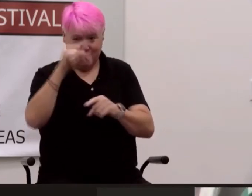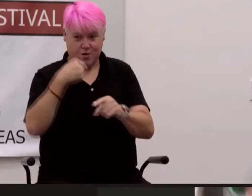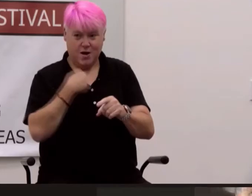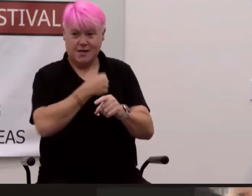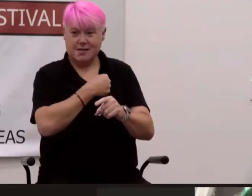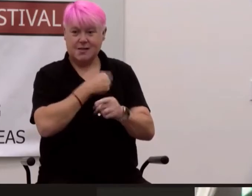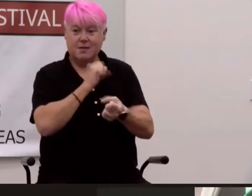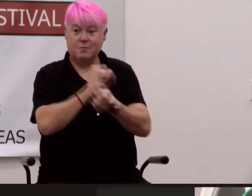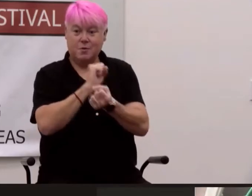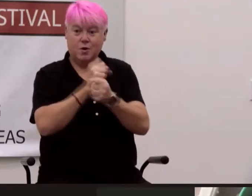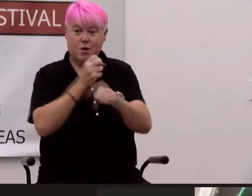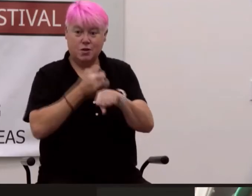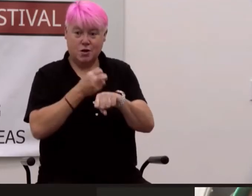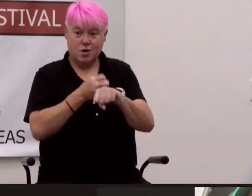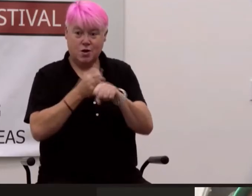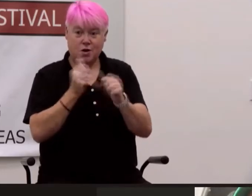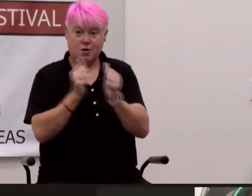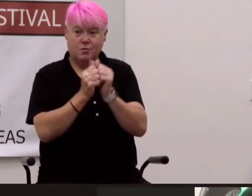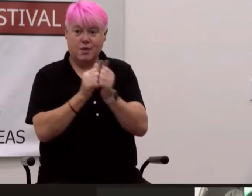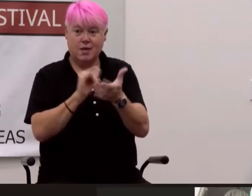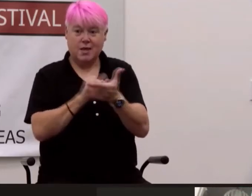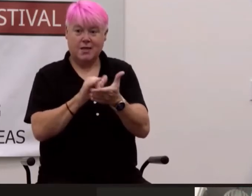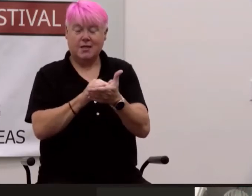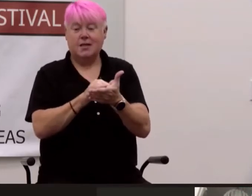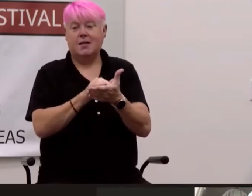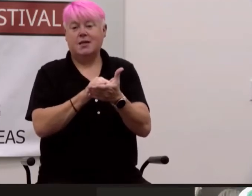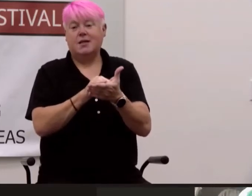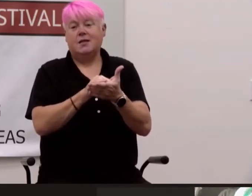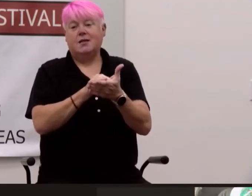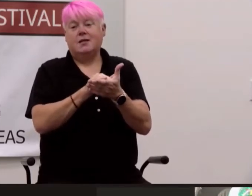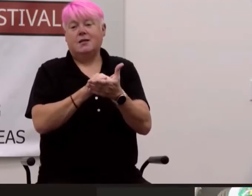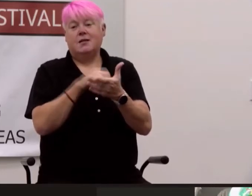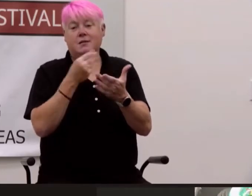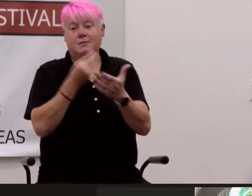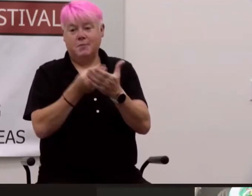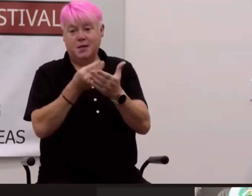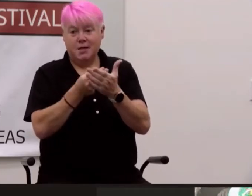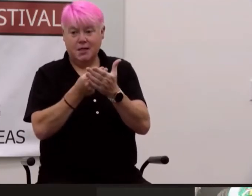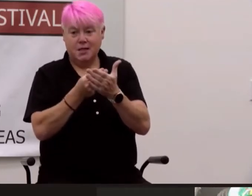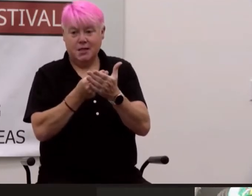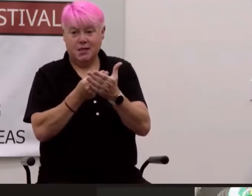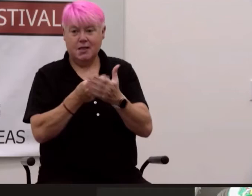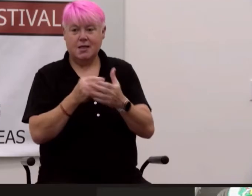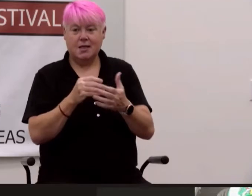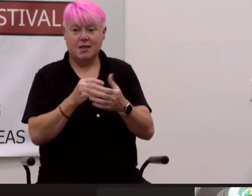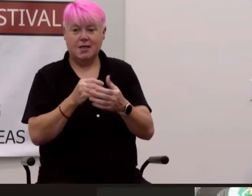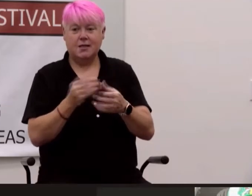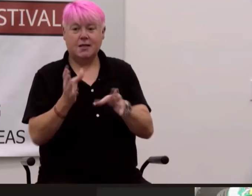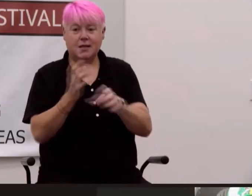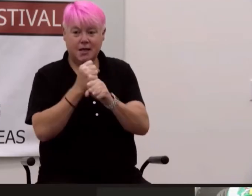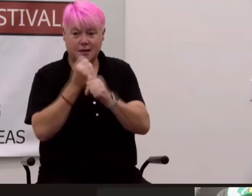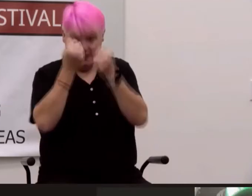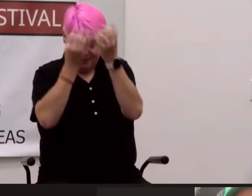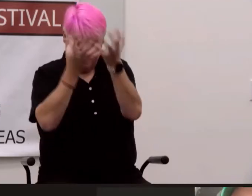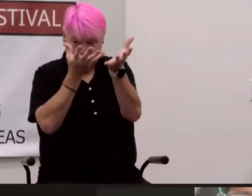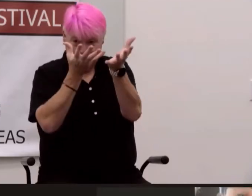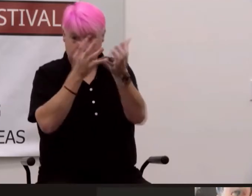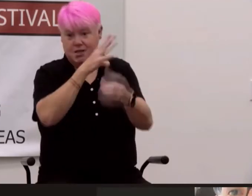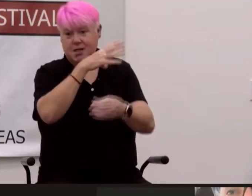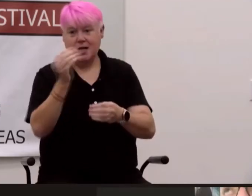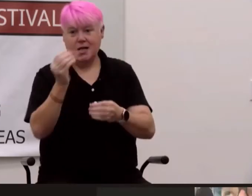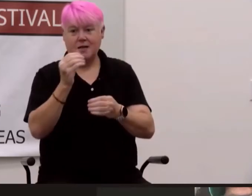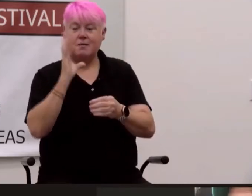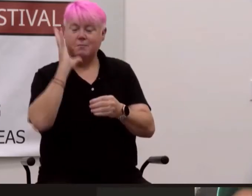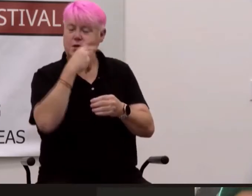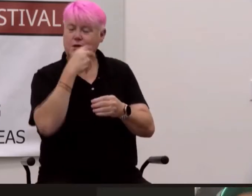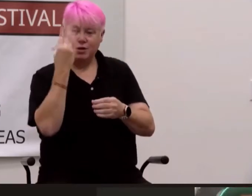really hard with House of Anansi on dialing in the concept and coming up with the beautiful cover, and